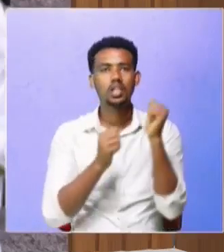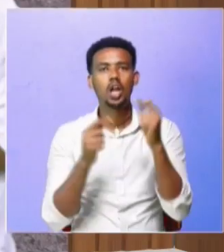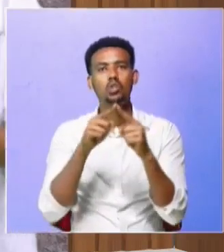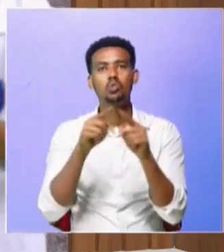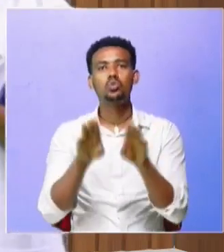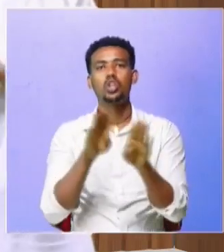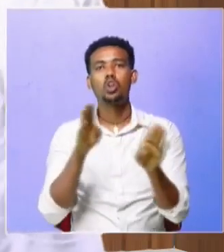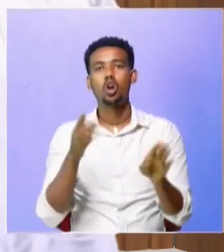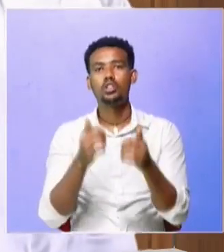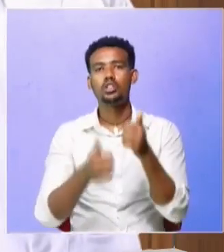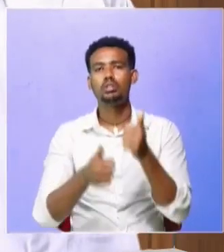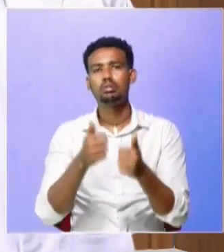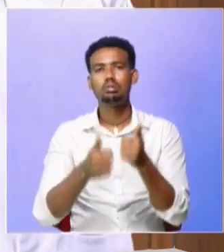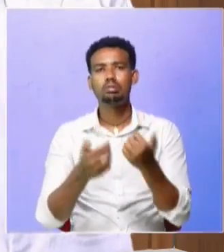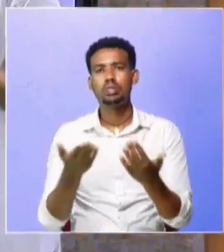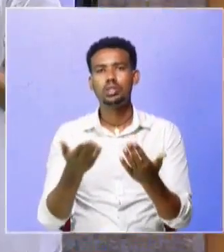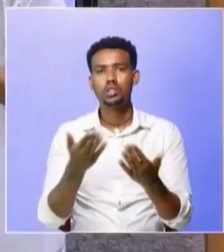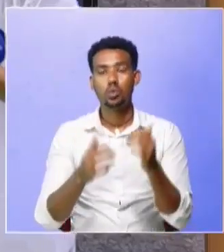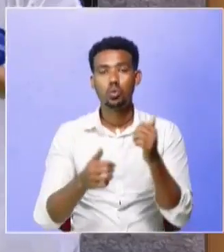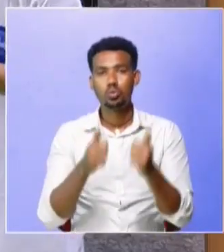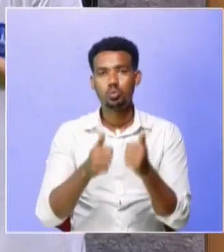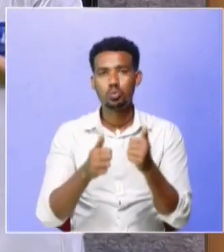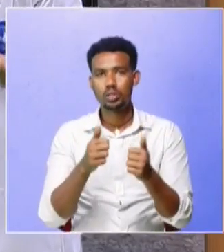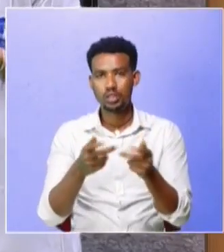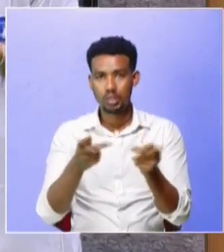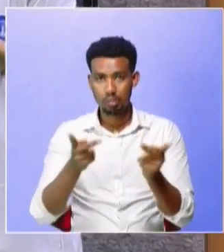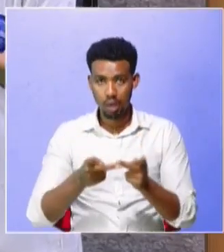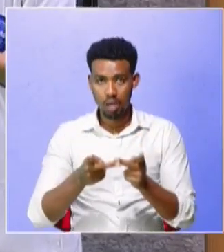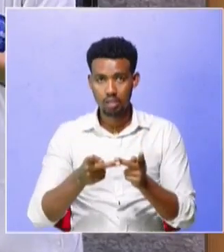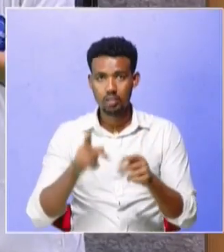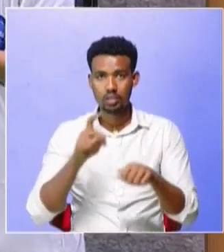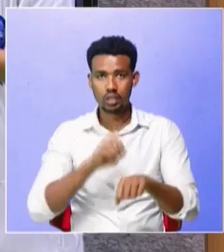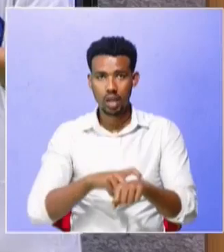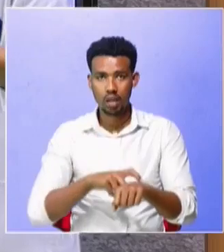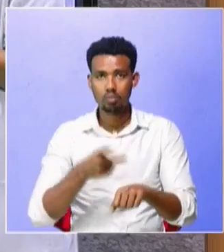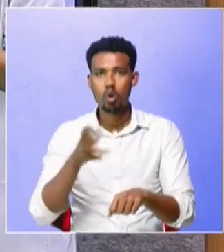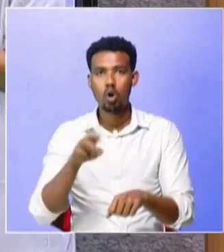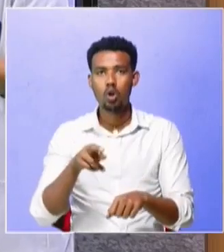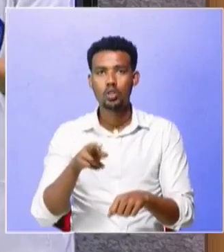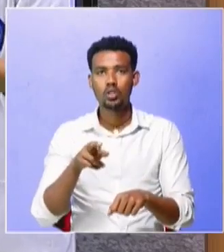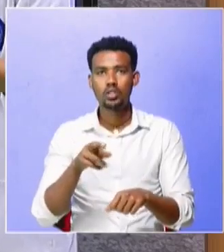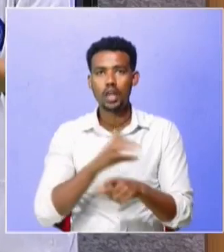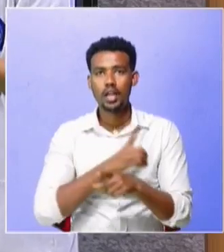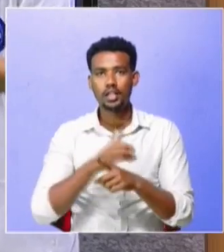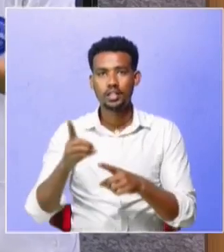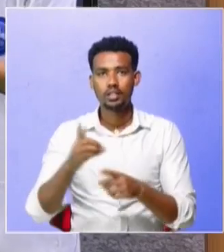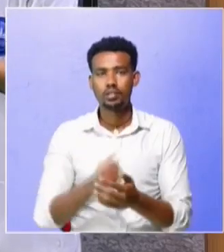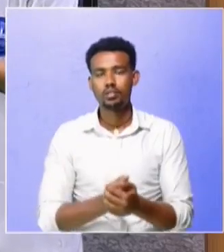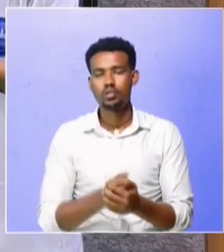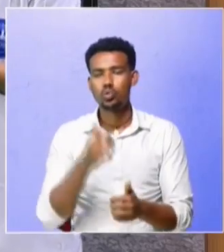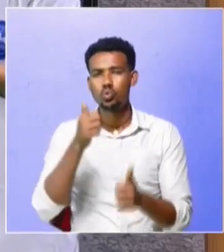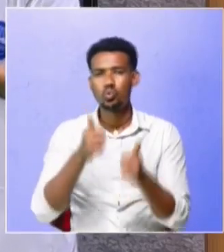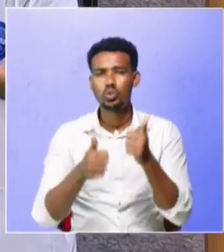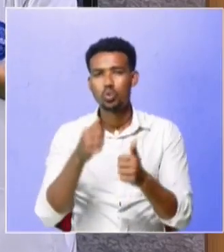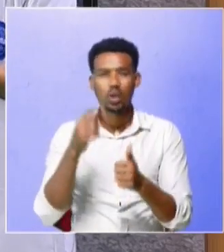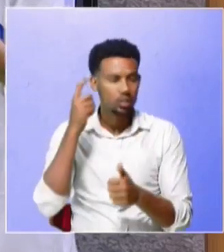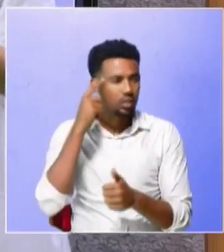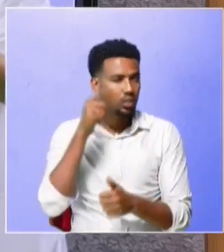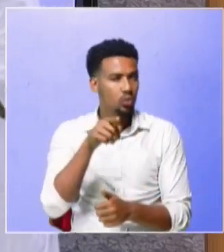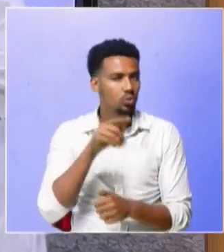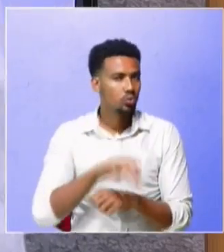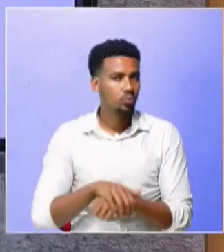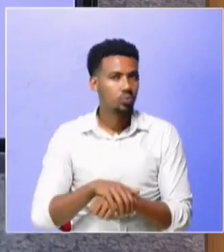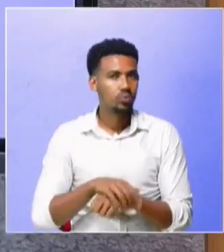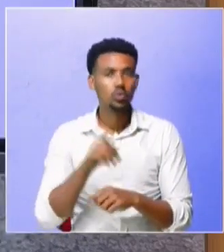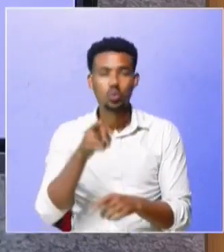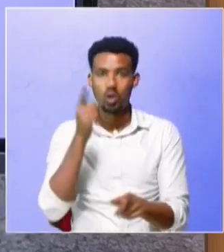is it a preposition of place, time, or direction? Which one do you think it is? You